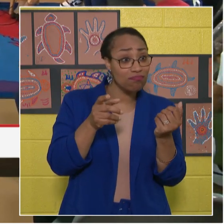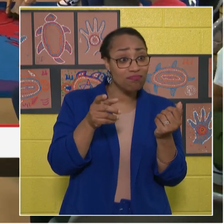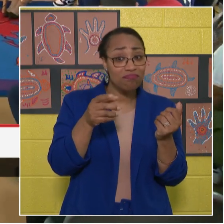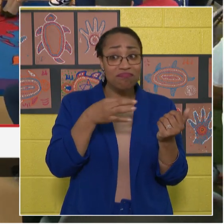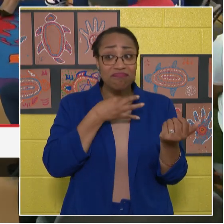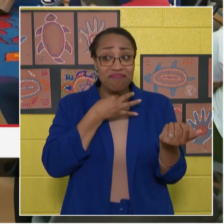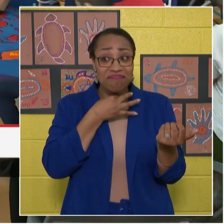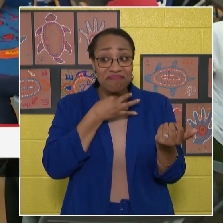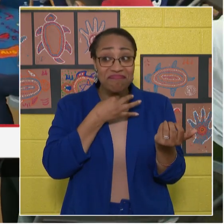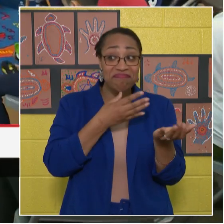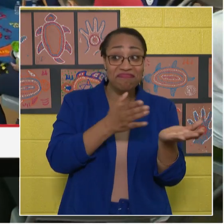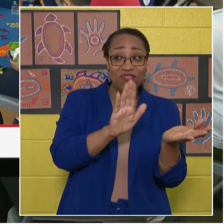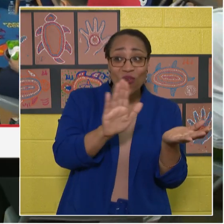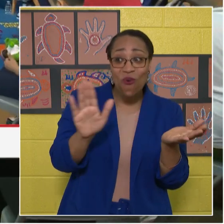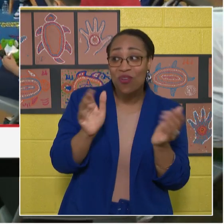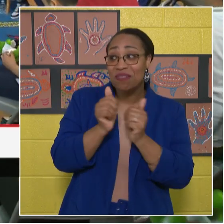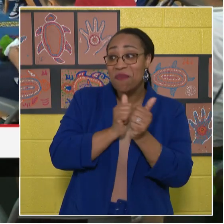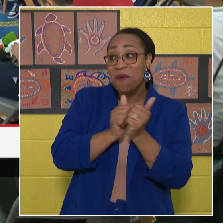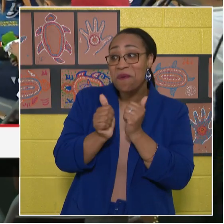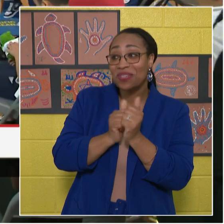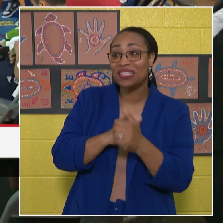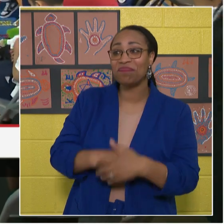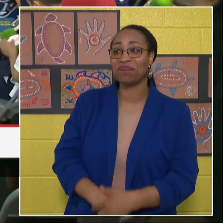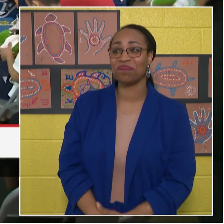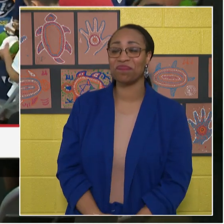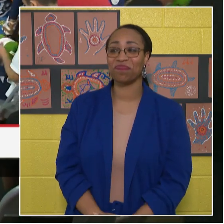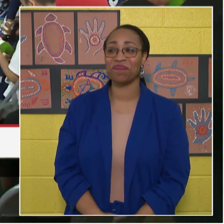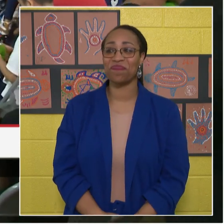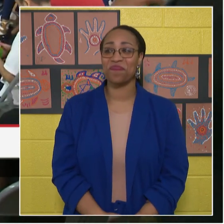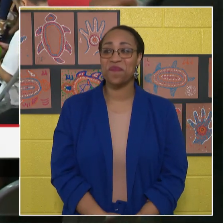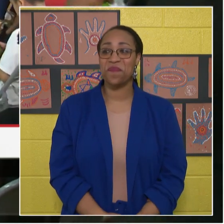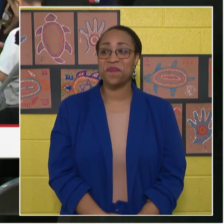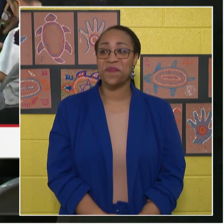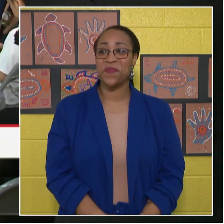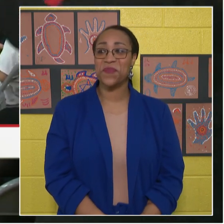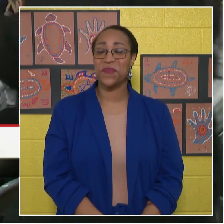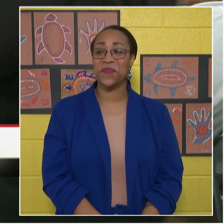Okay. One up here and then here.